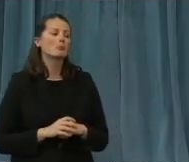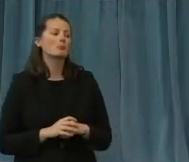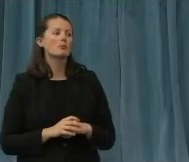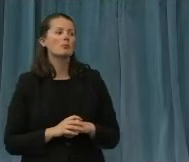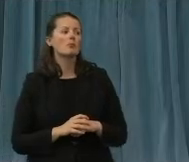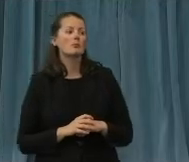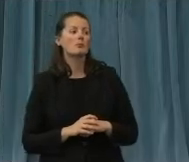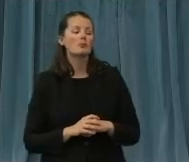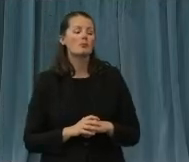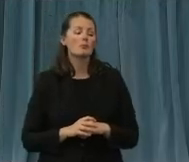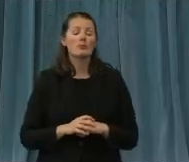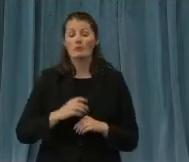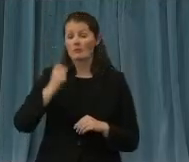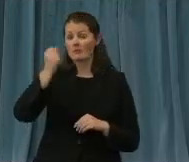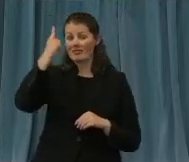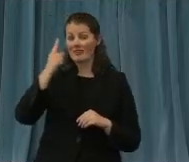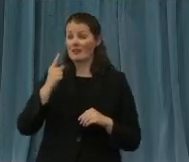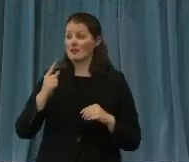the virus is imminent.